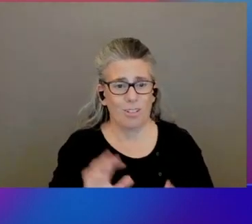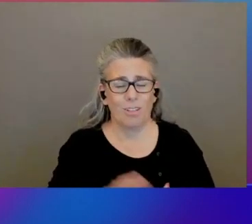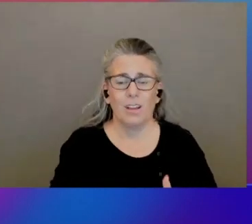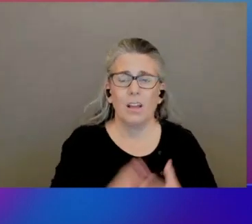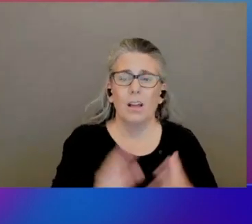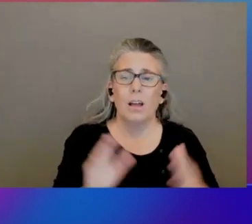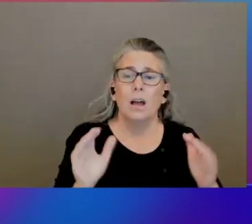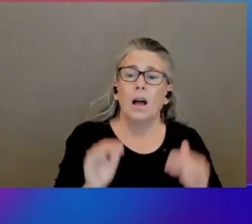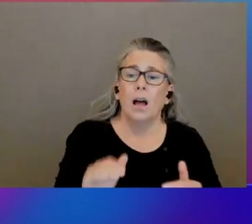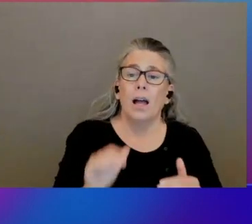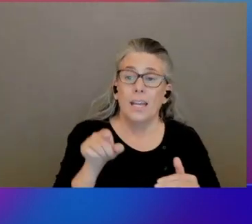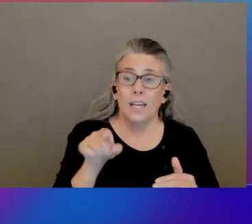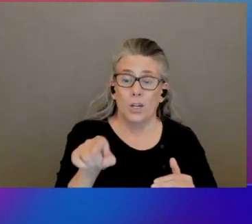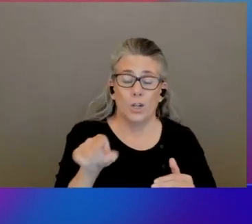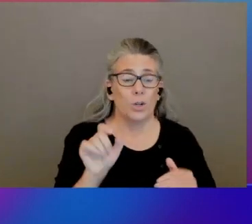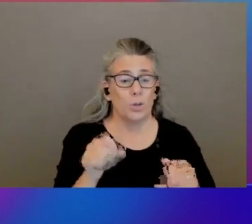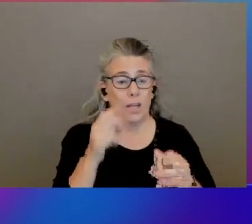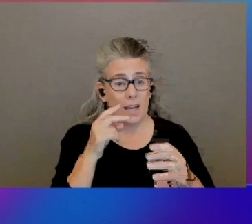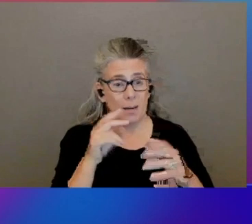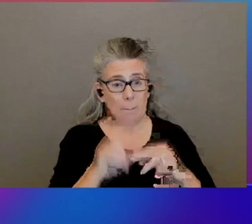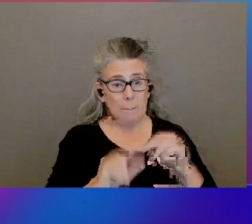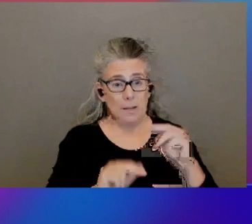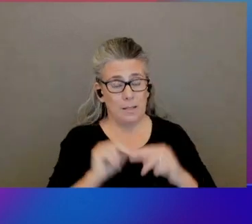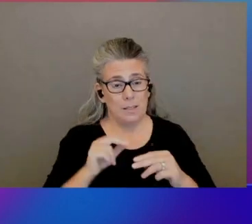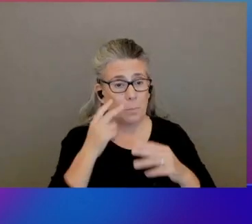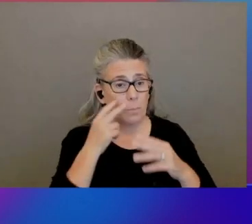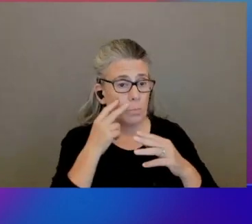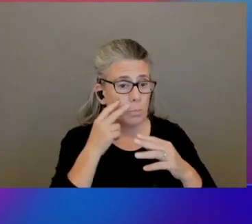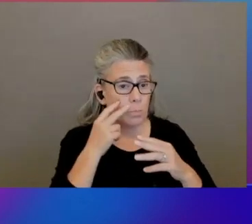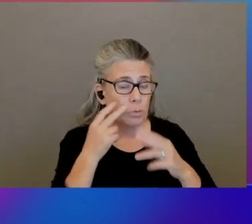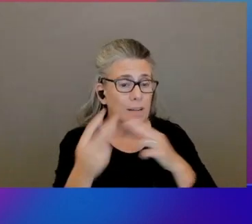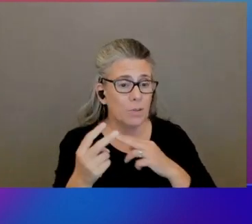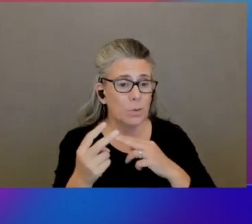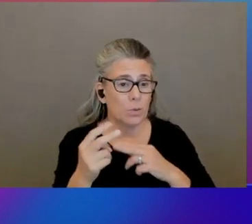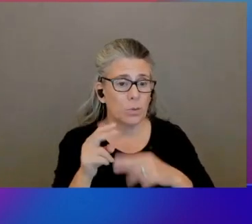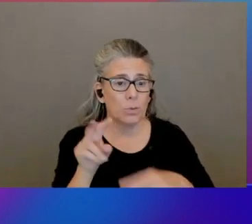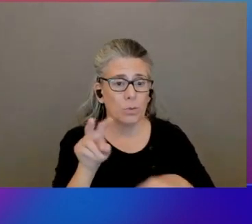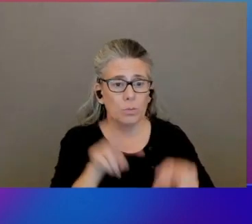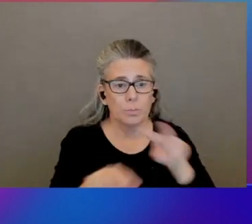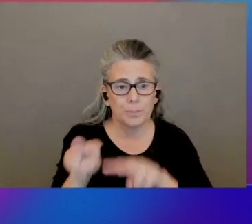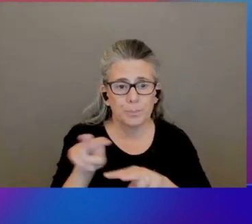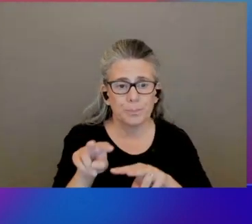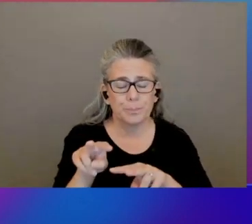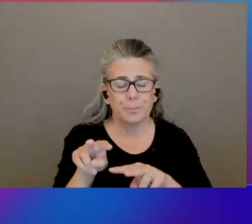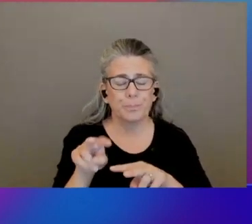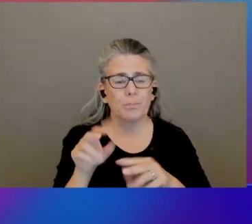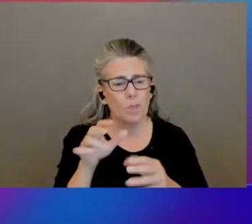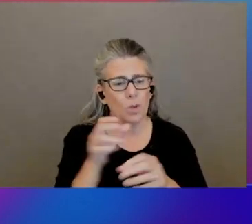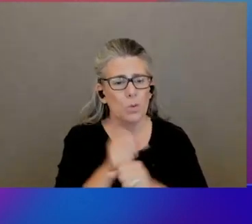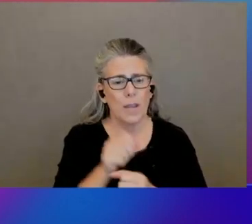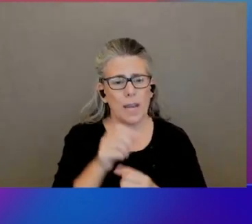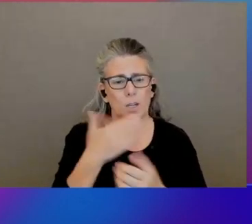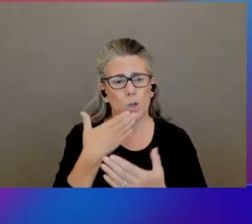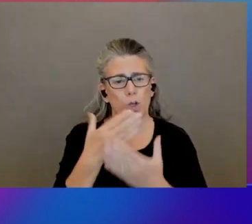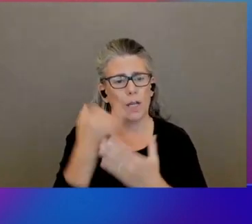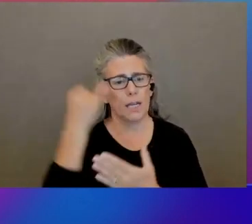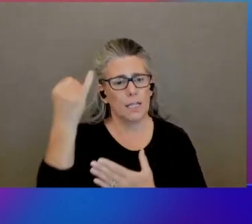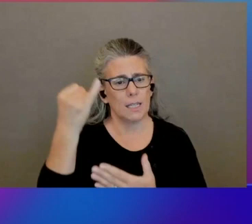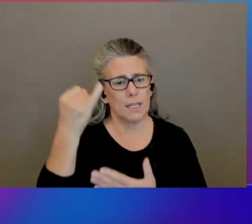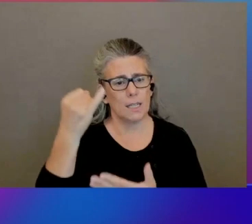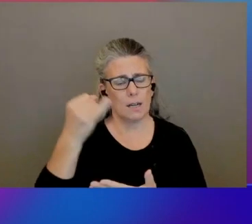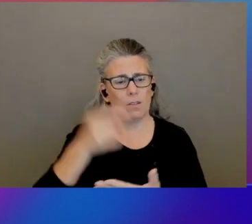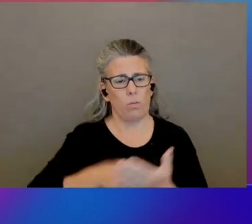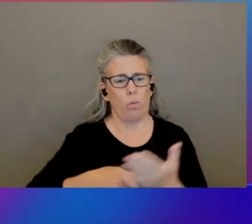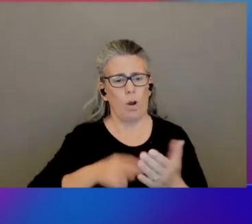even build that completely, and you get kind of a rough estimate of what it thinks that model is going to perform at,